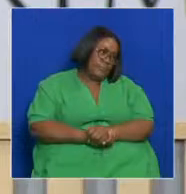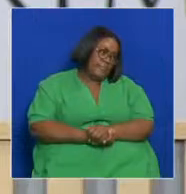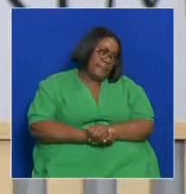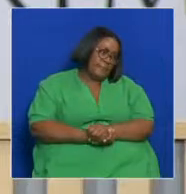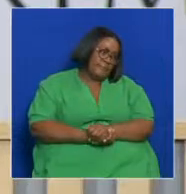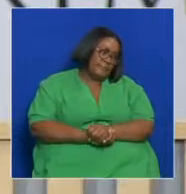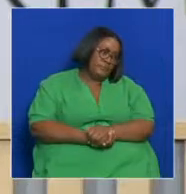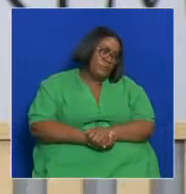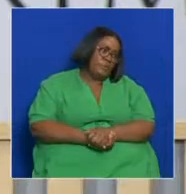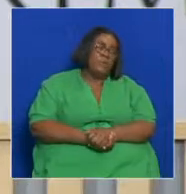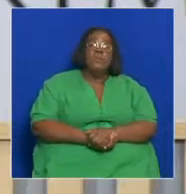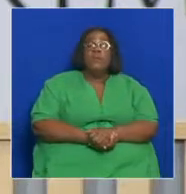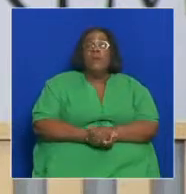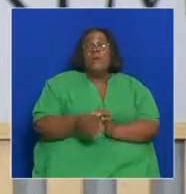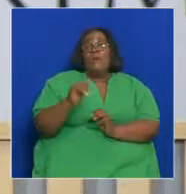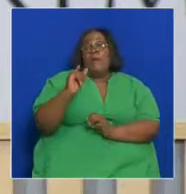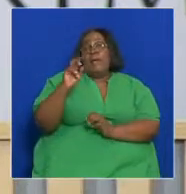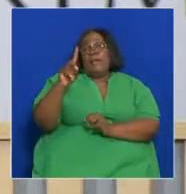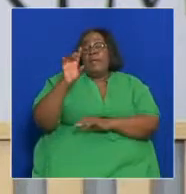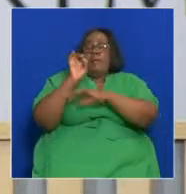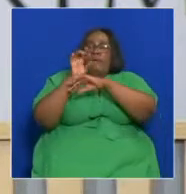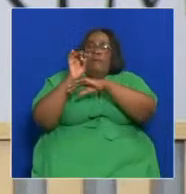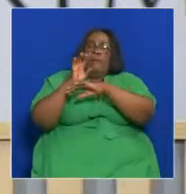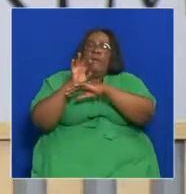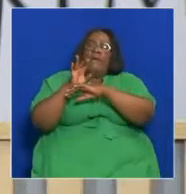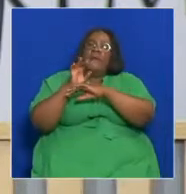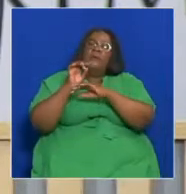means advising her on all operational issues.